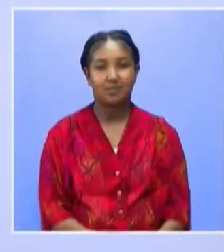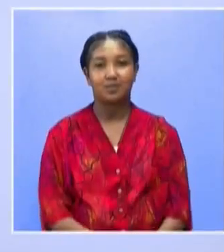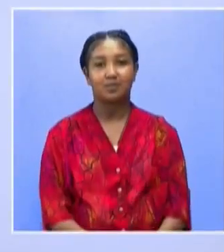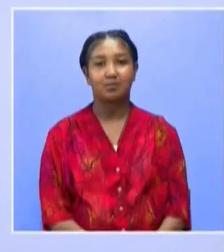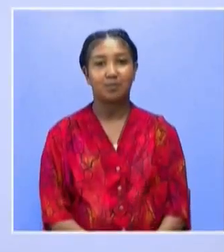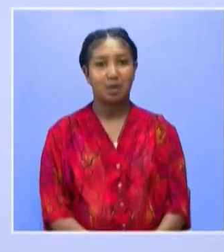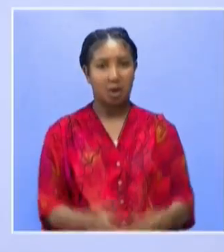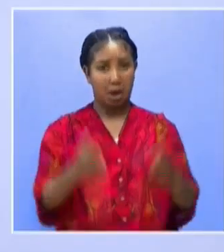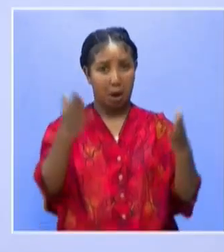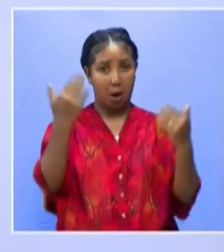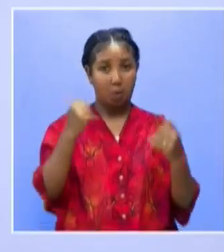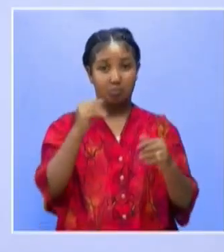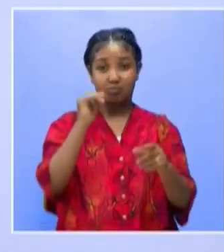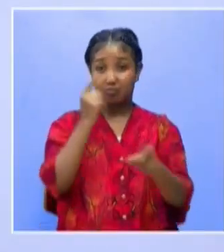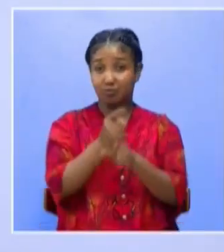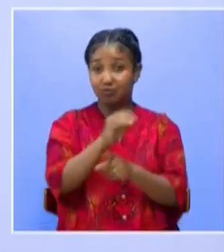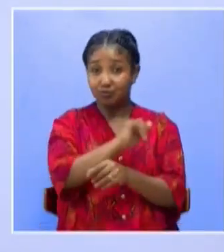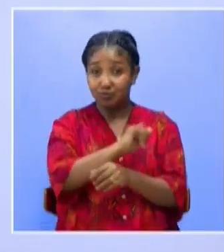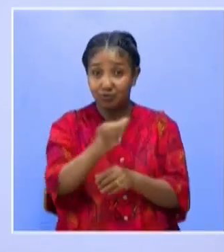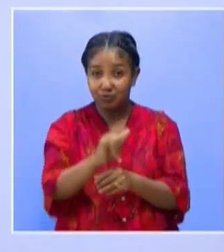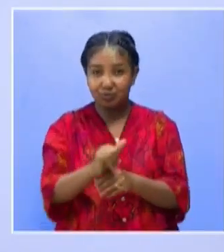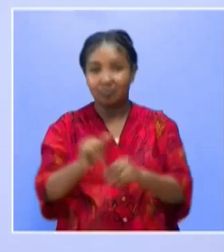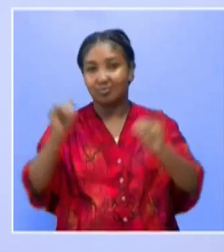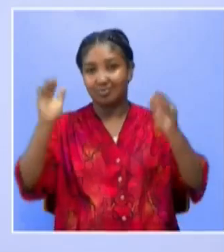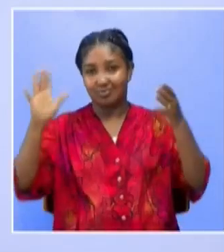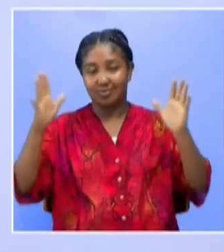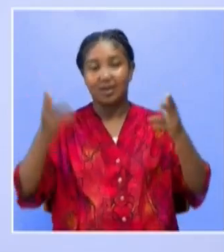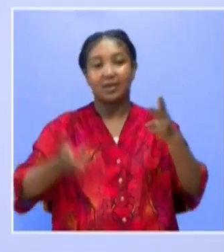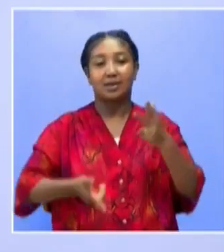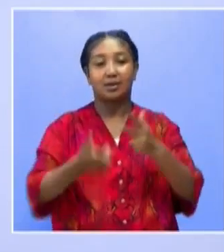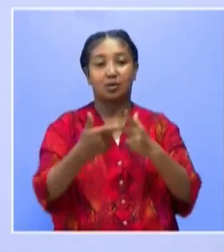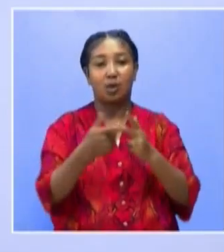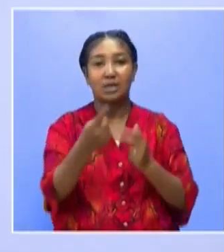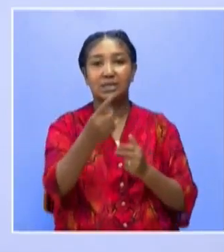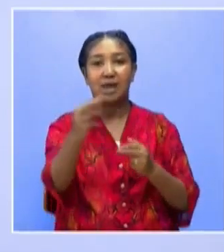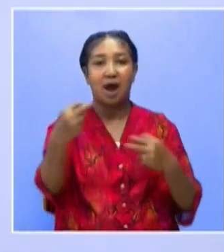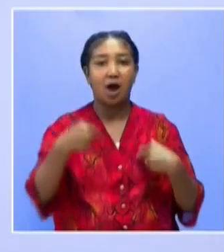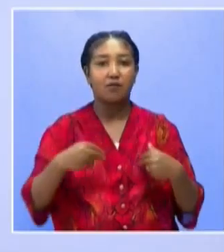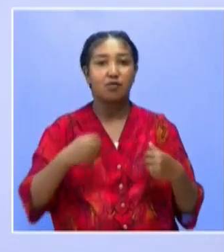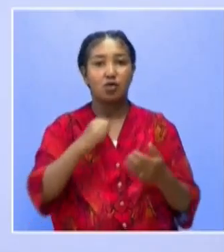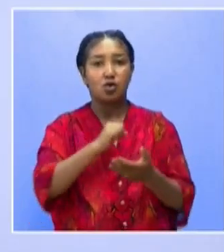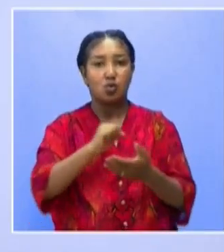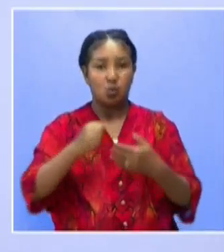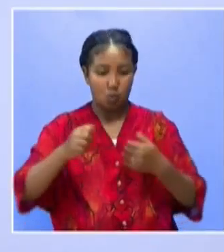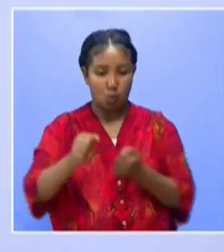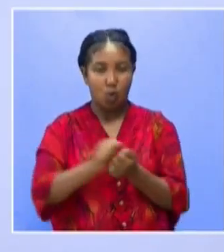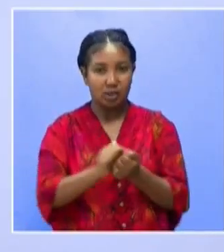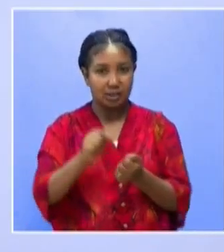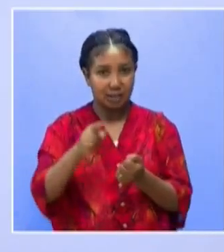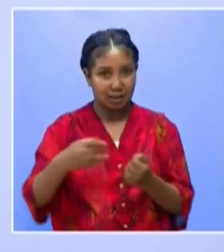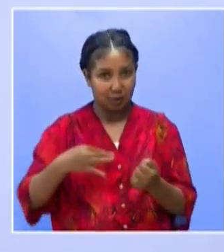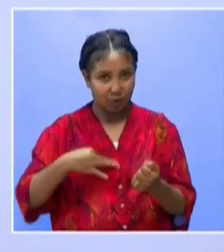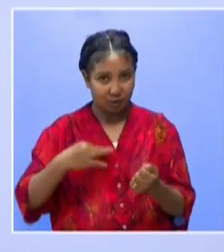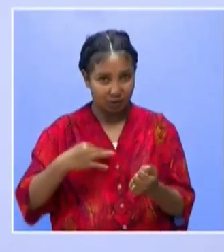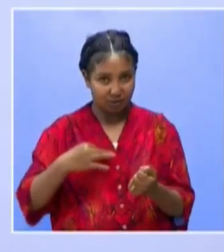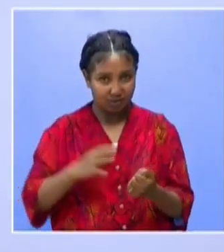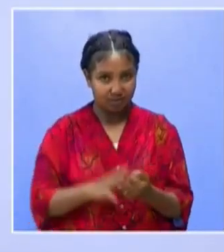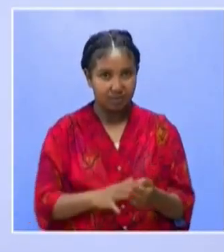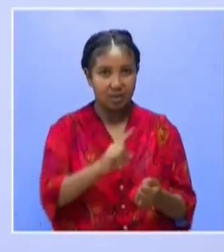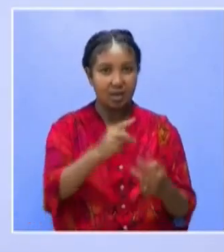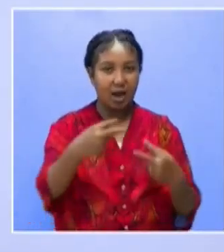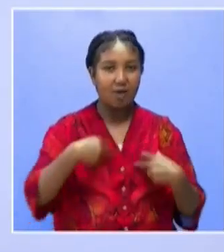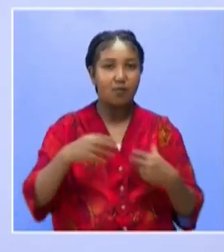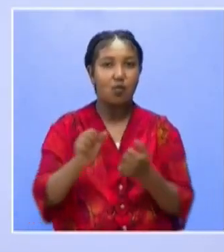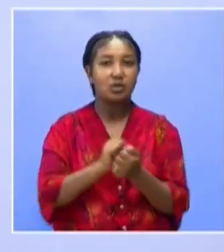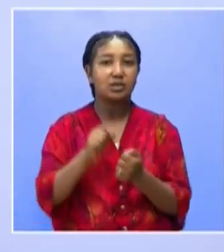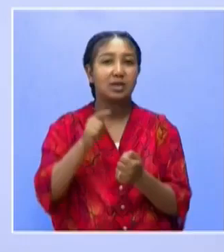I hope you did like this. Bravo. What about the third one? They have washed their clothes. They have